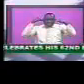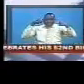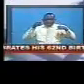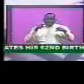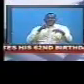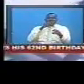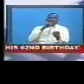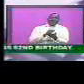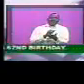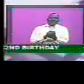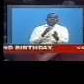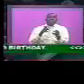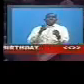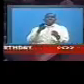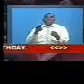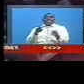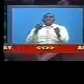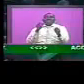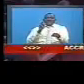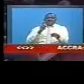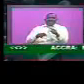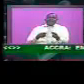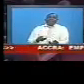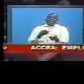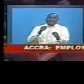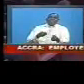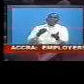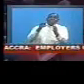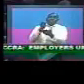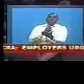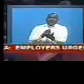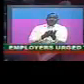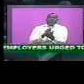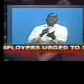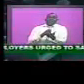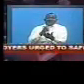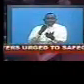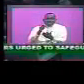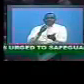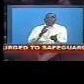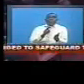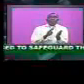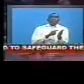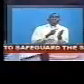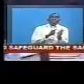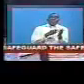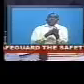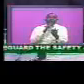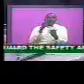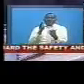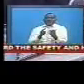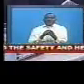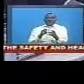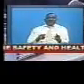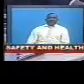Judge Justice William Atuguba said the EC can tender the document in as evidence through its own witness and not through the star